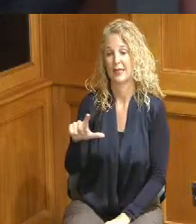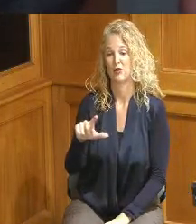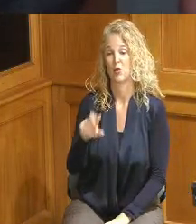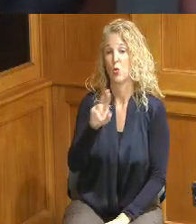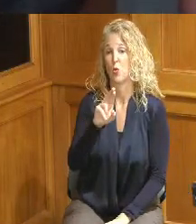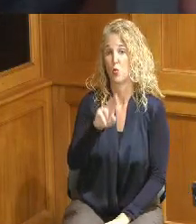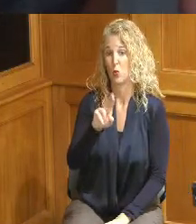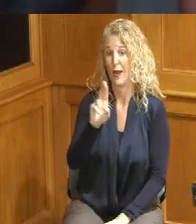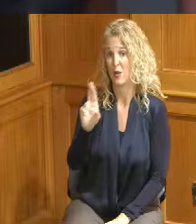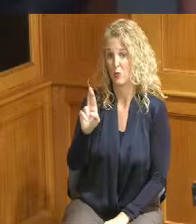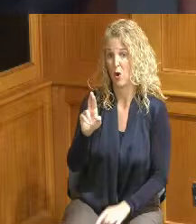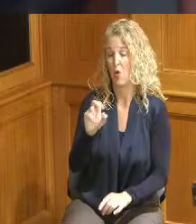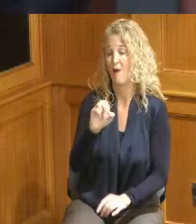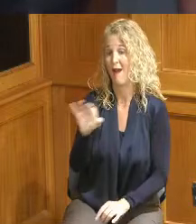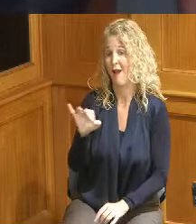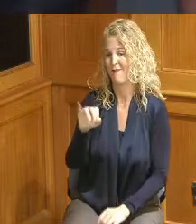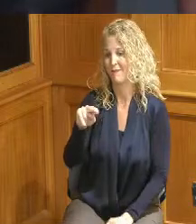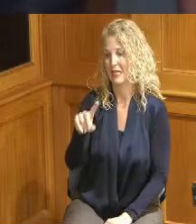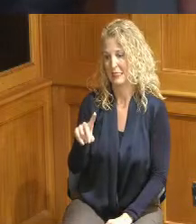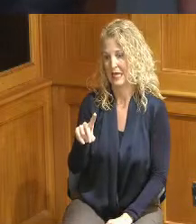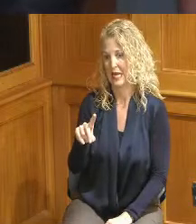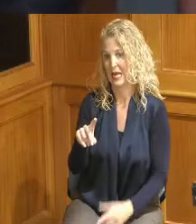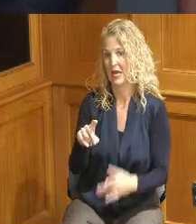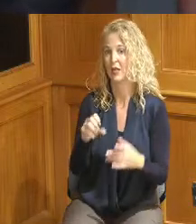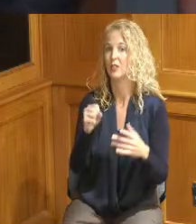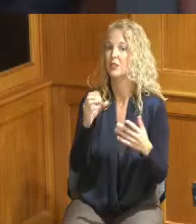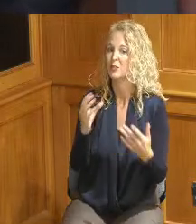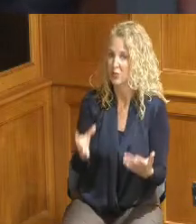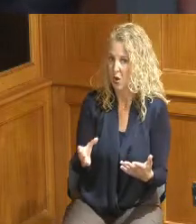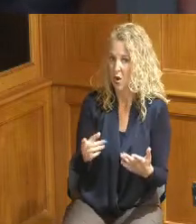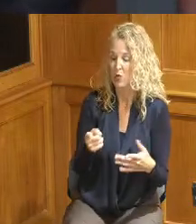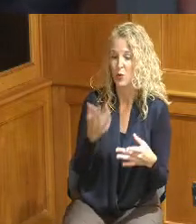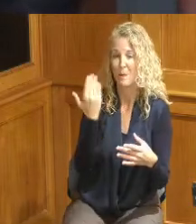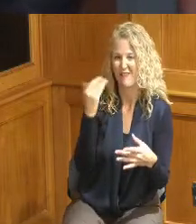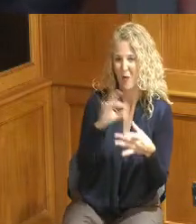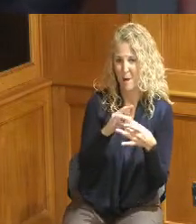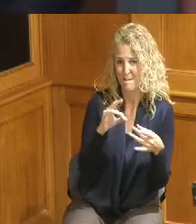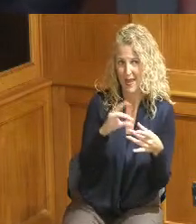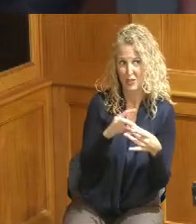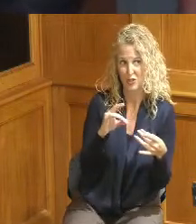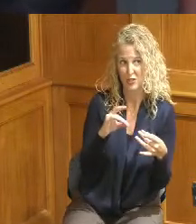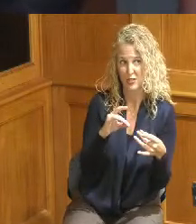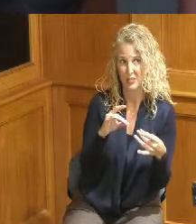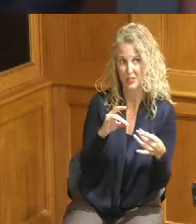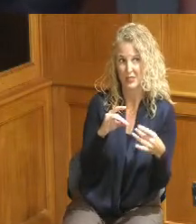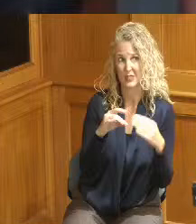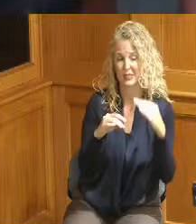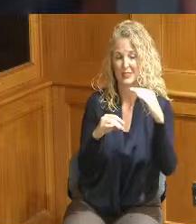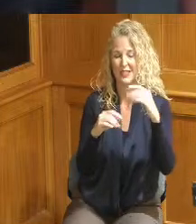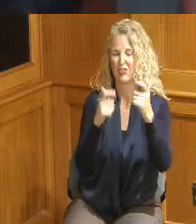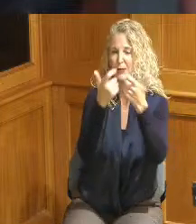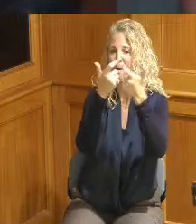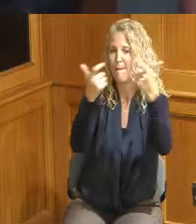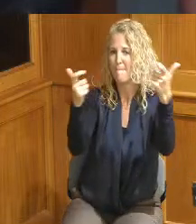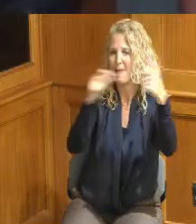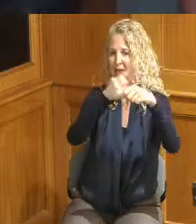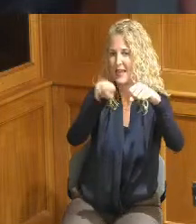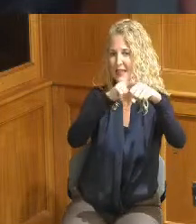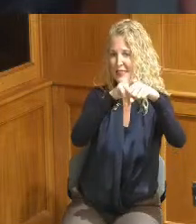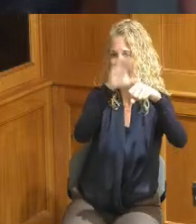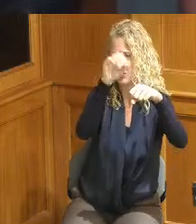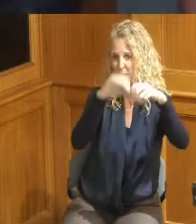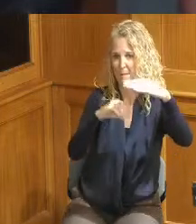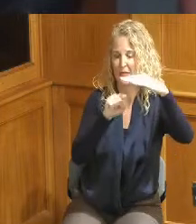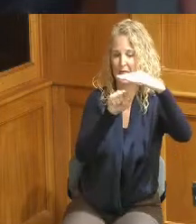company within a company. So they're basically sister companies. So the one that you guys mentioned is this one, and then Central Railroad of Indiana is this